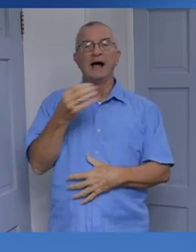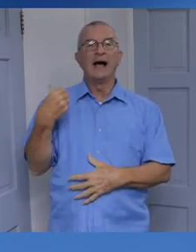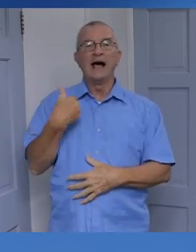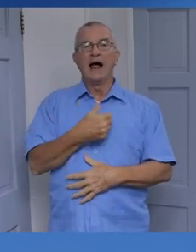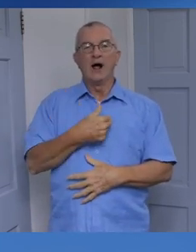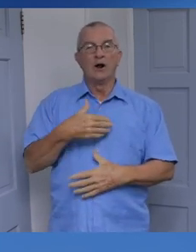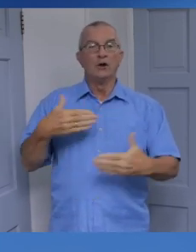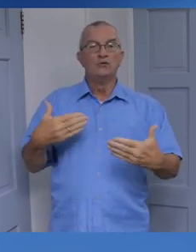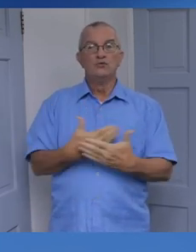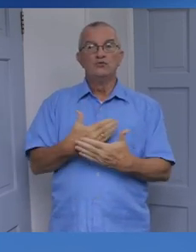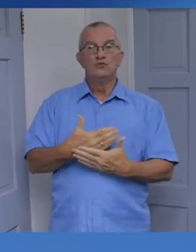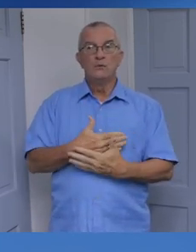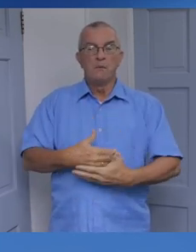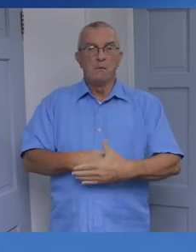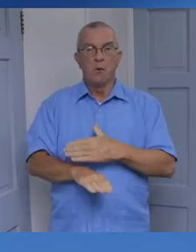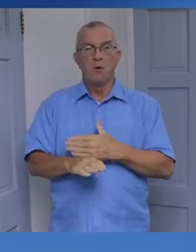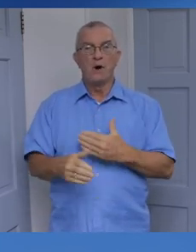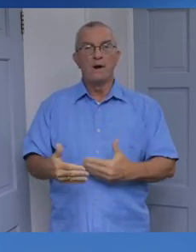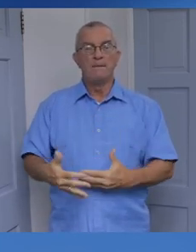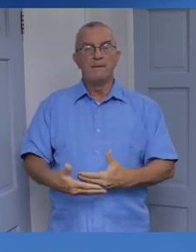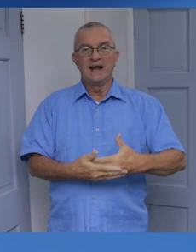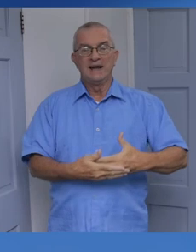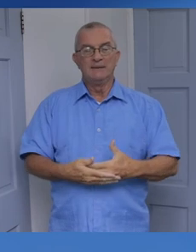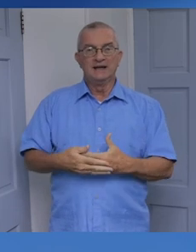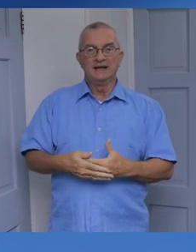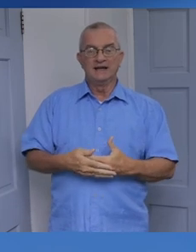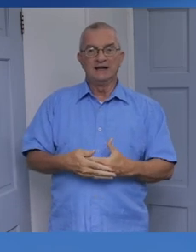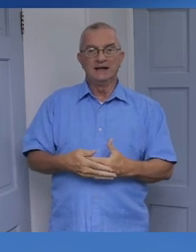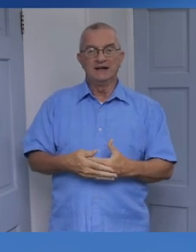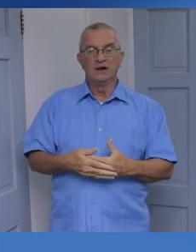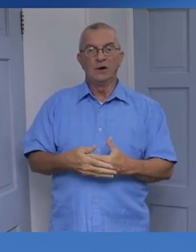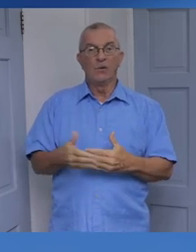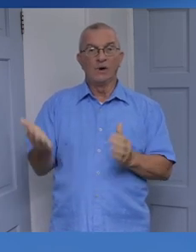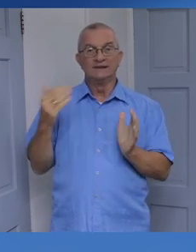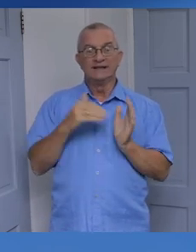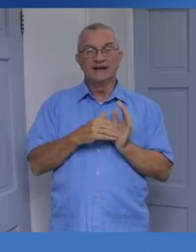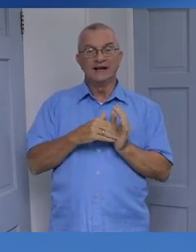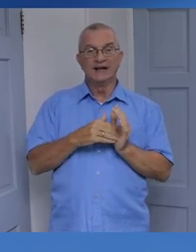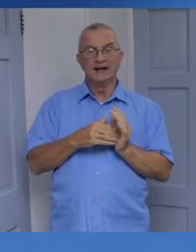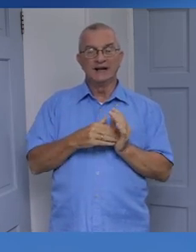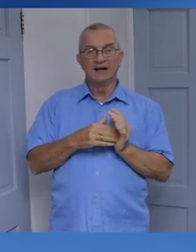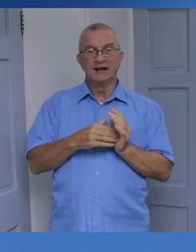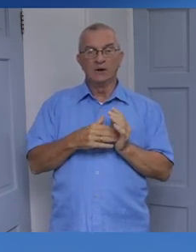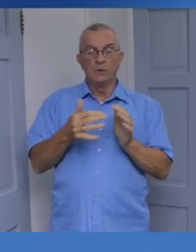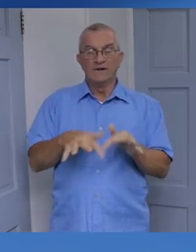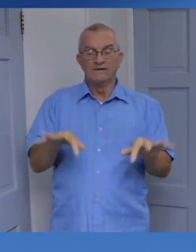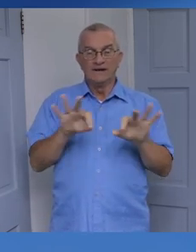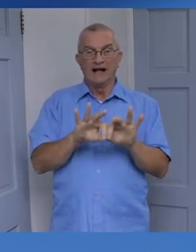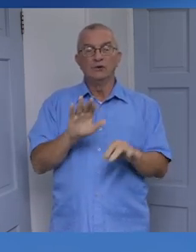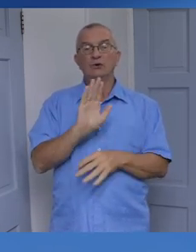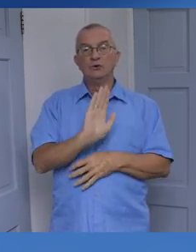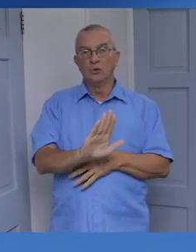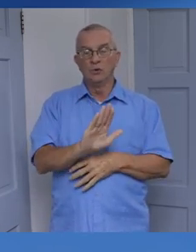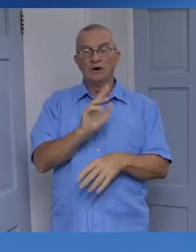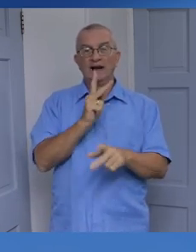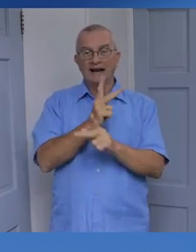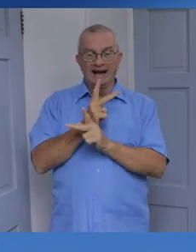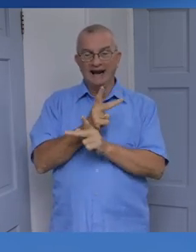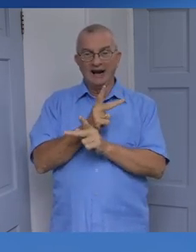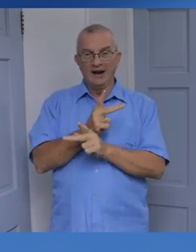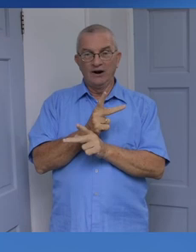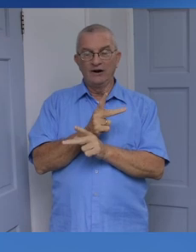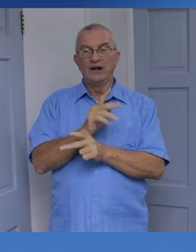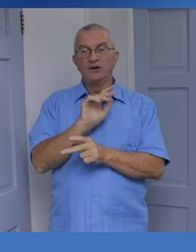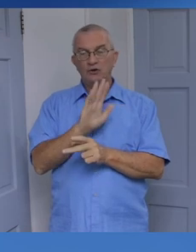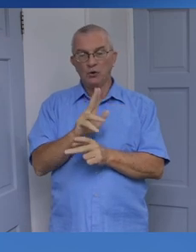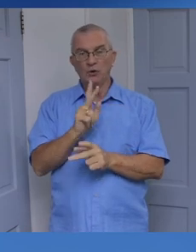pandemic. Once again, we value your care, consideration, and